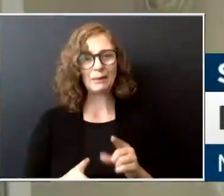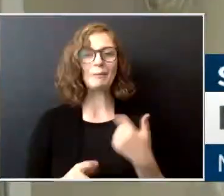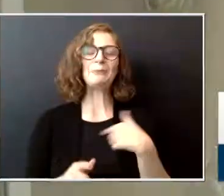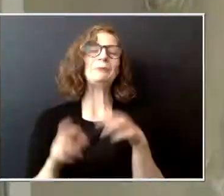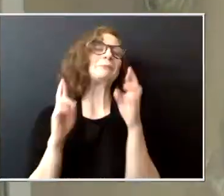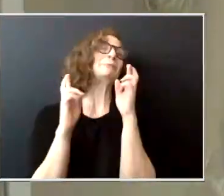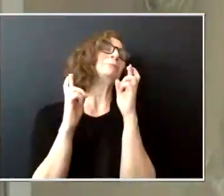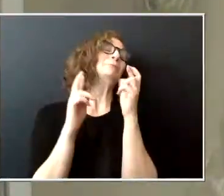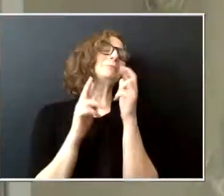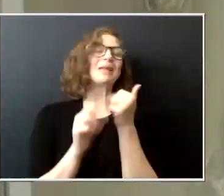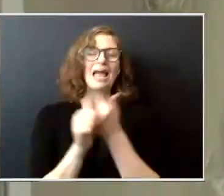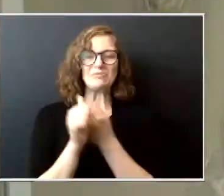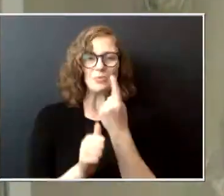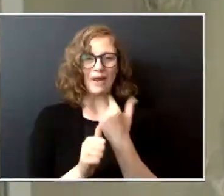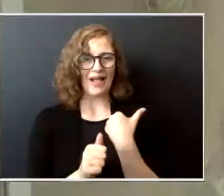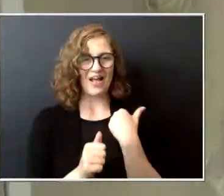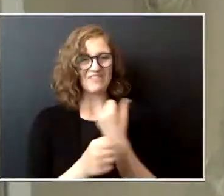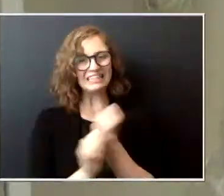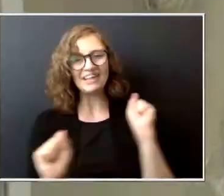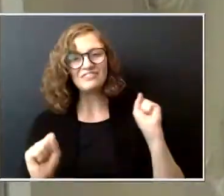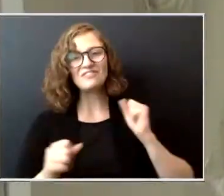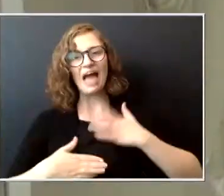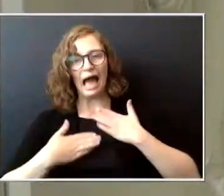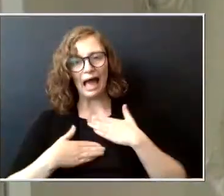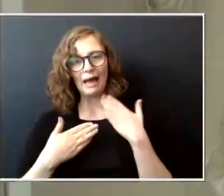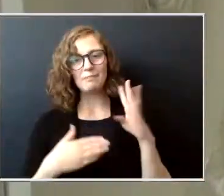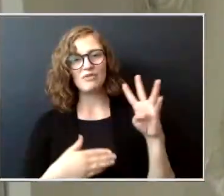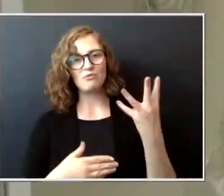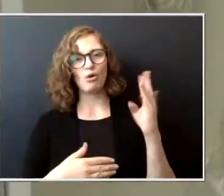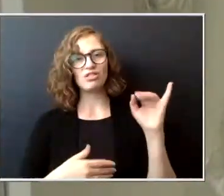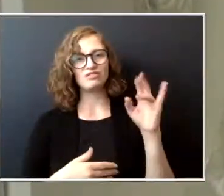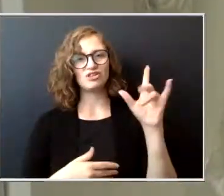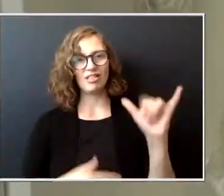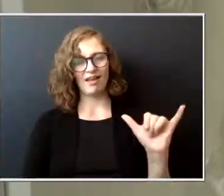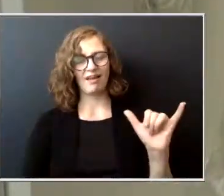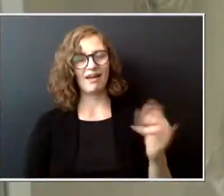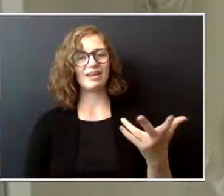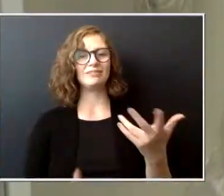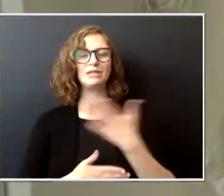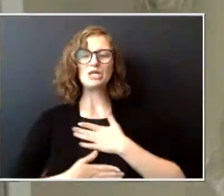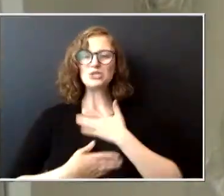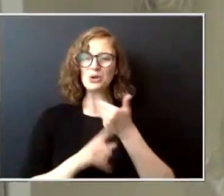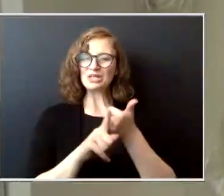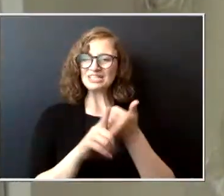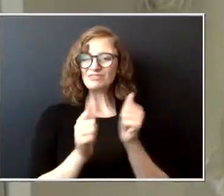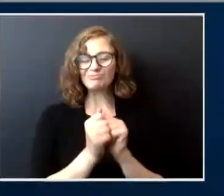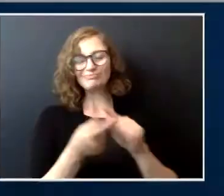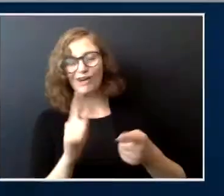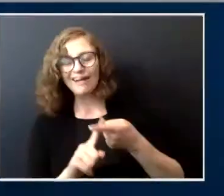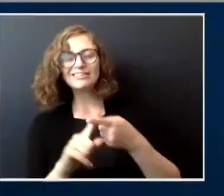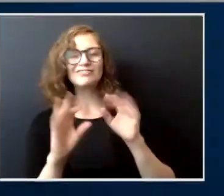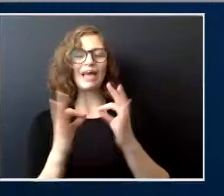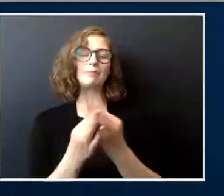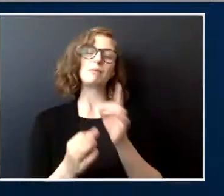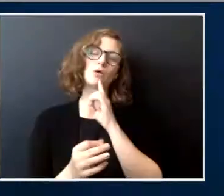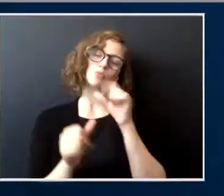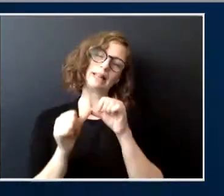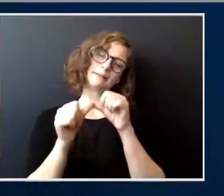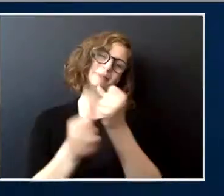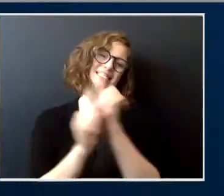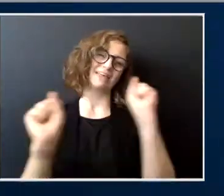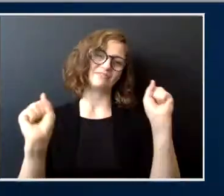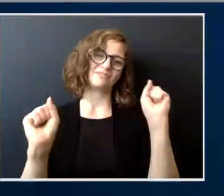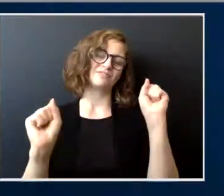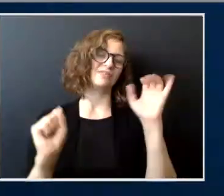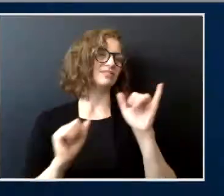safe and happy 4th of July, spend good time with friends and family, but ultimately be safe. You know, that's a great point. You know,